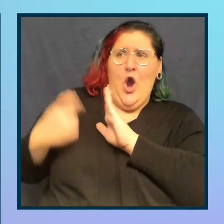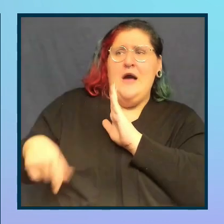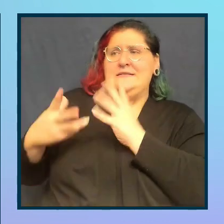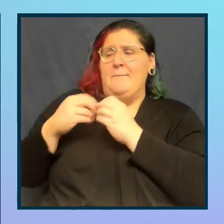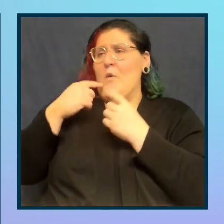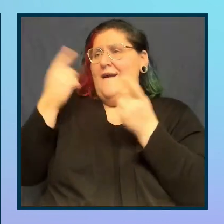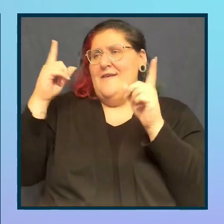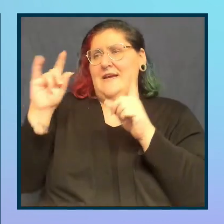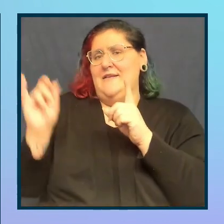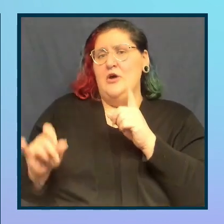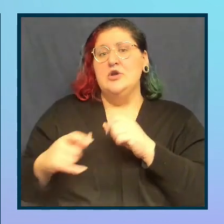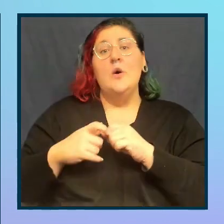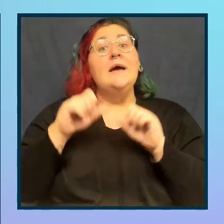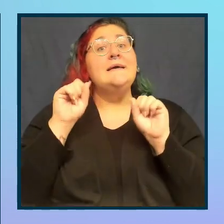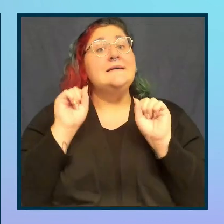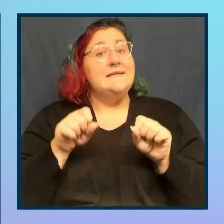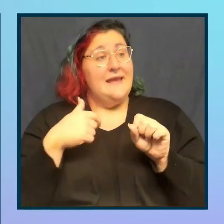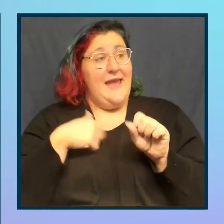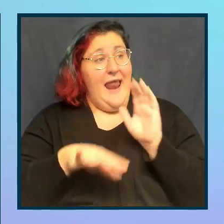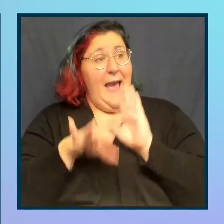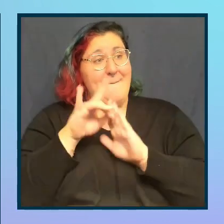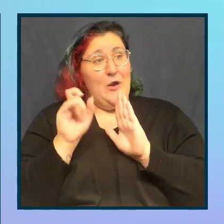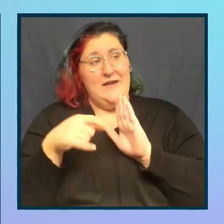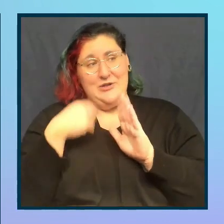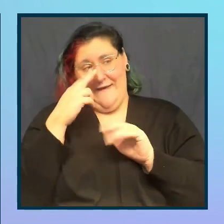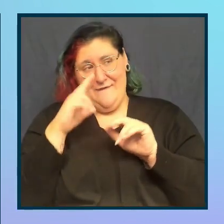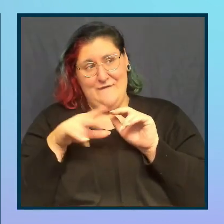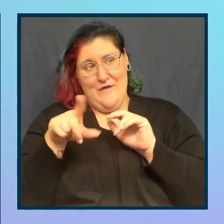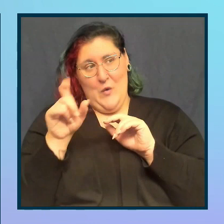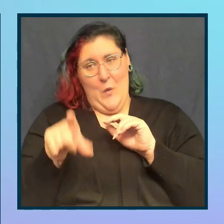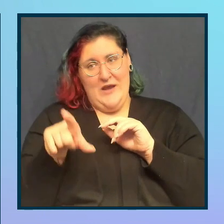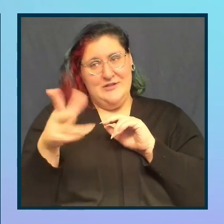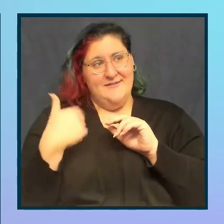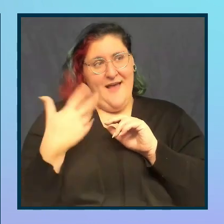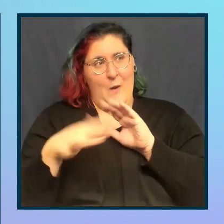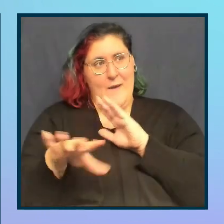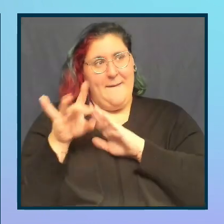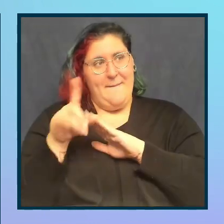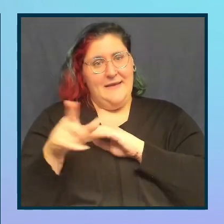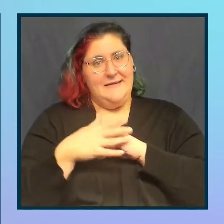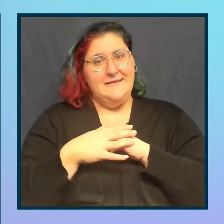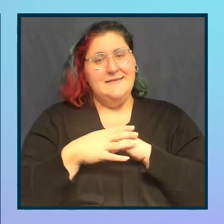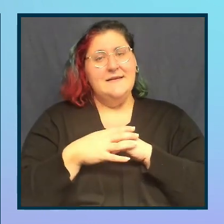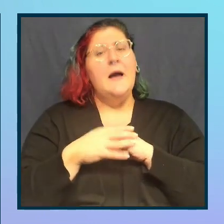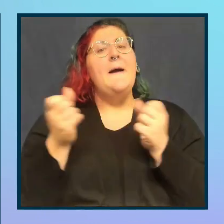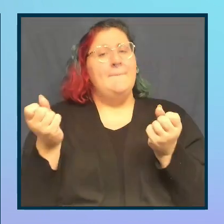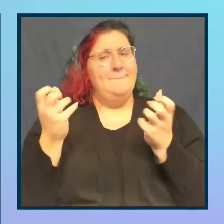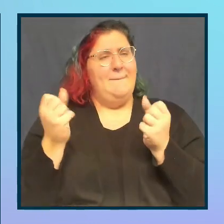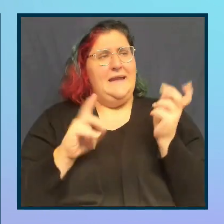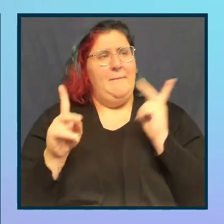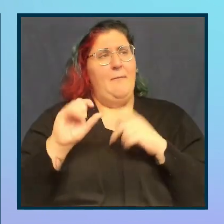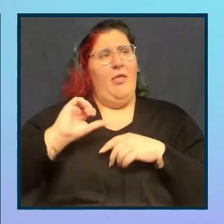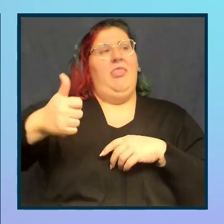question, Liz? Sure. There's a fun one that just, it's got a number of upvotes